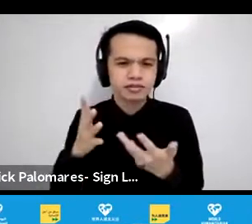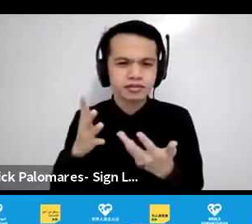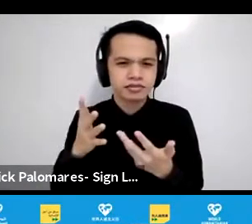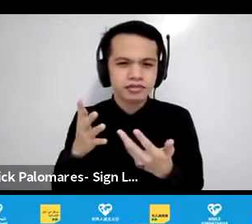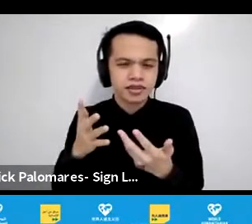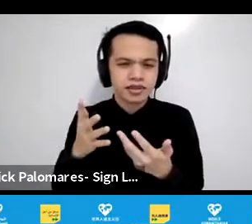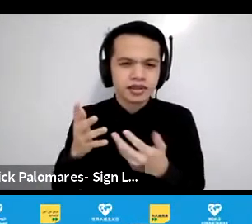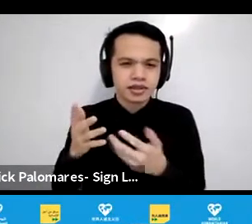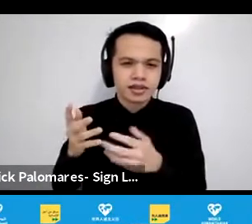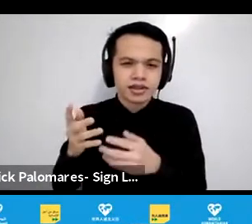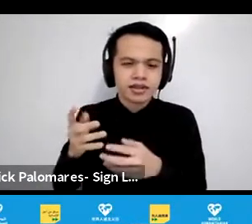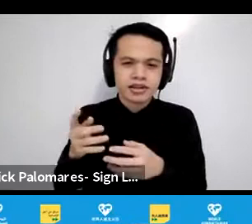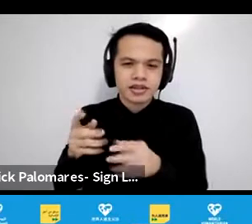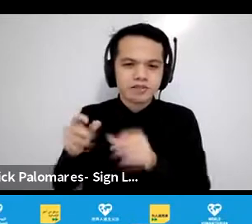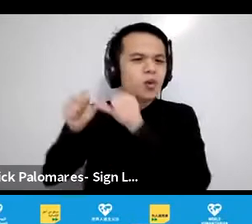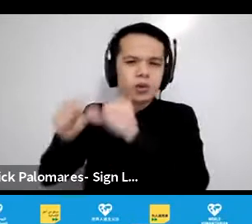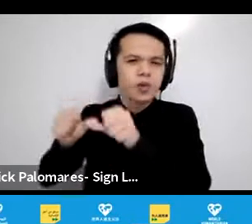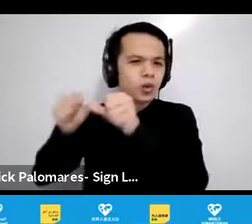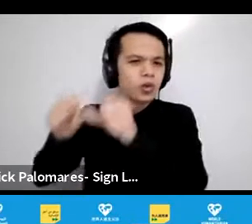stop all of us, no?